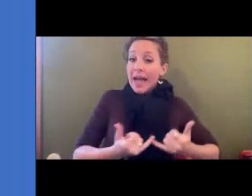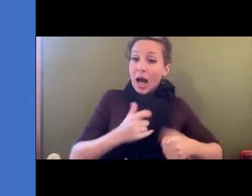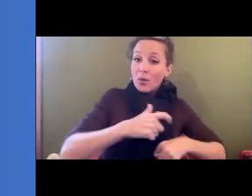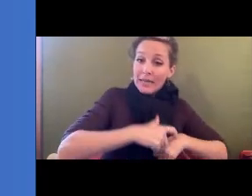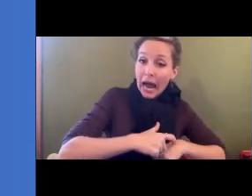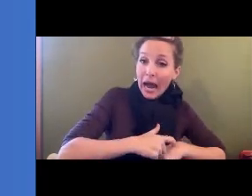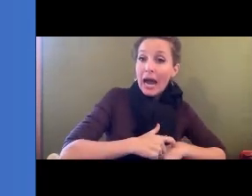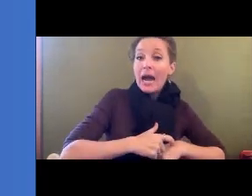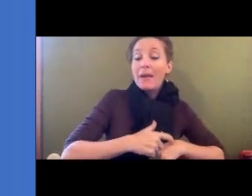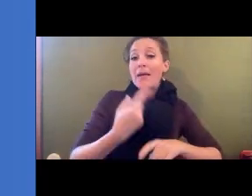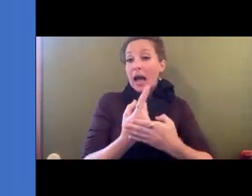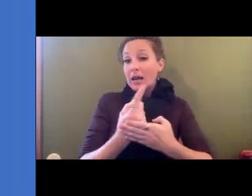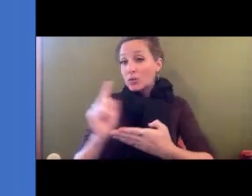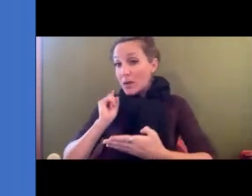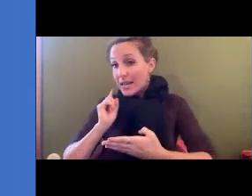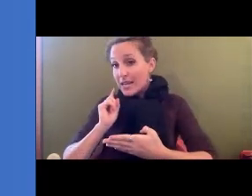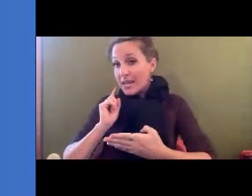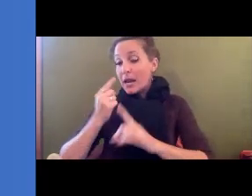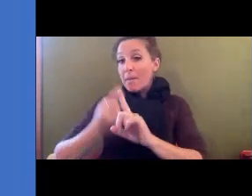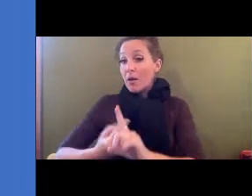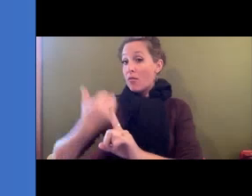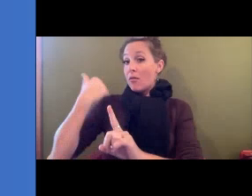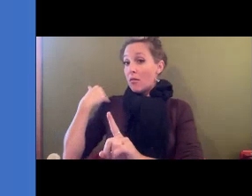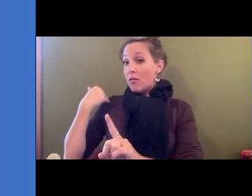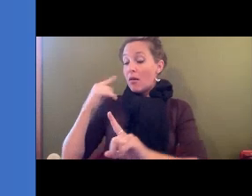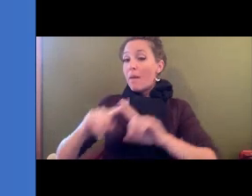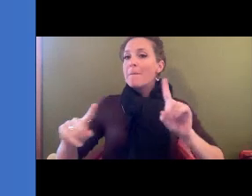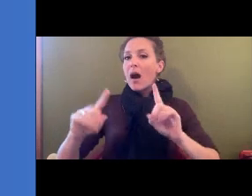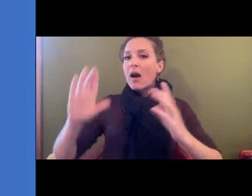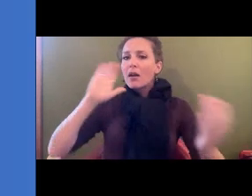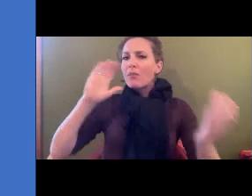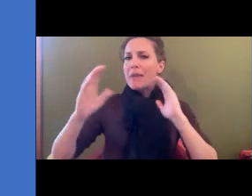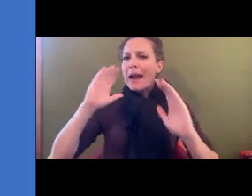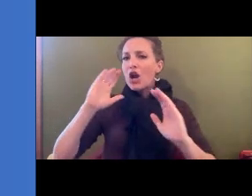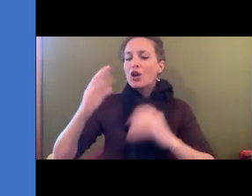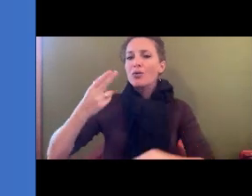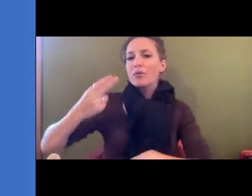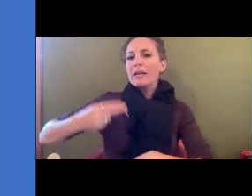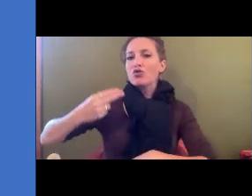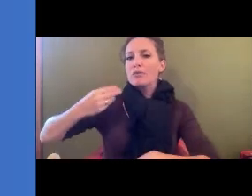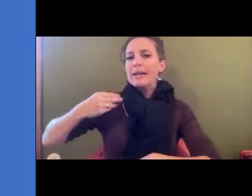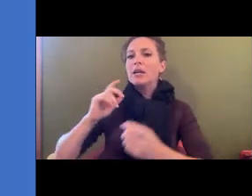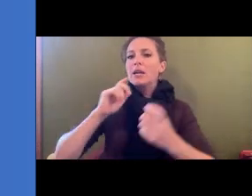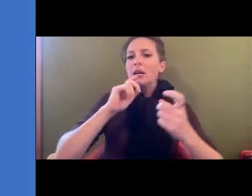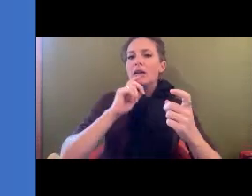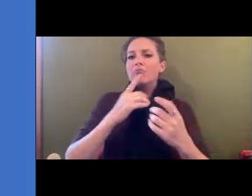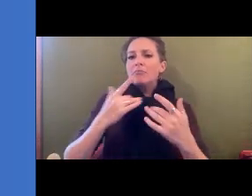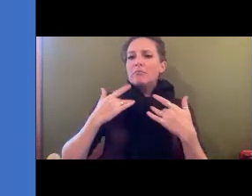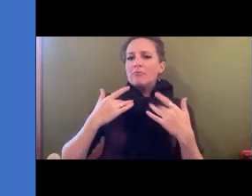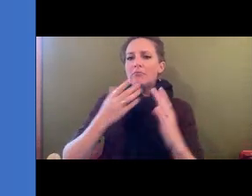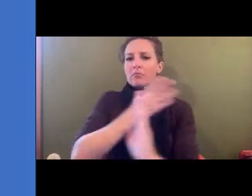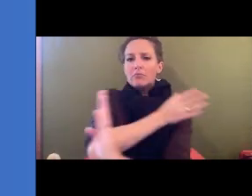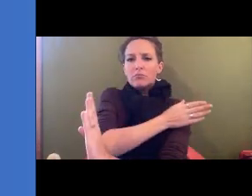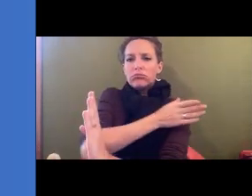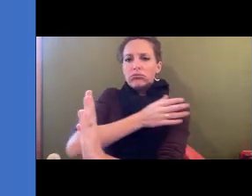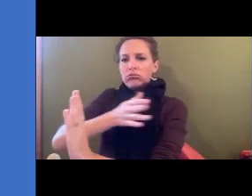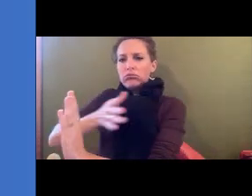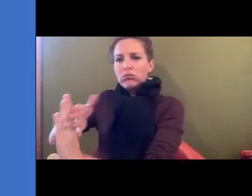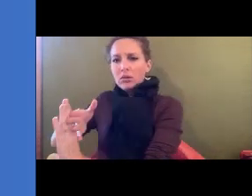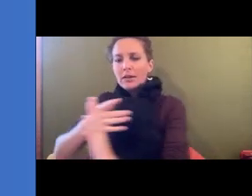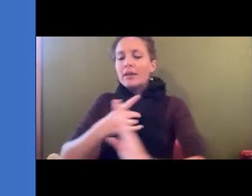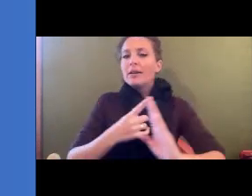month, but we'll also be comparing it to historic trends and outliers. So that's a neat